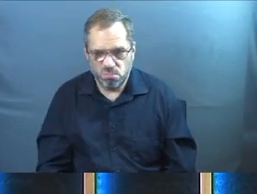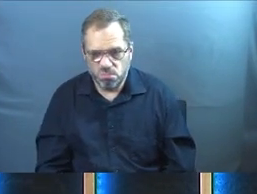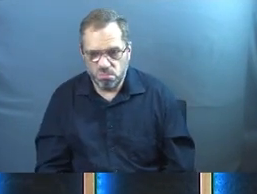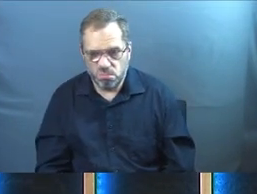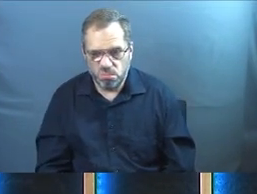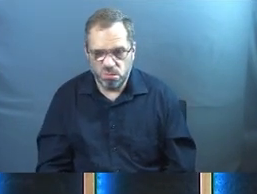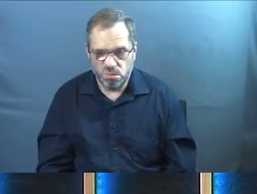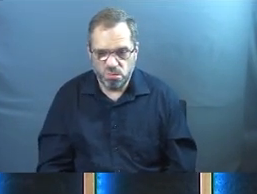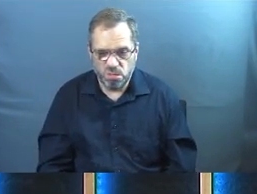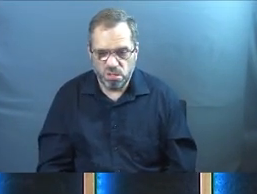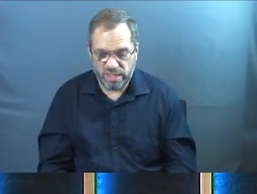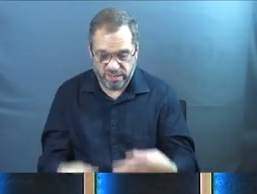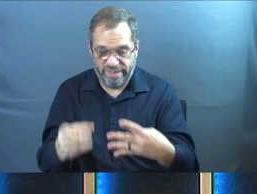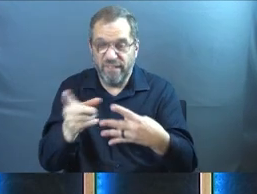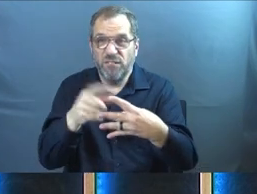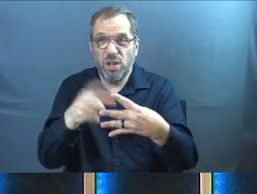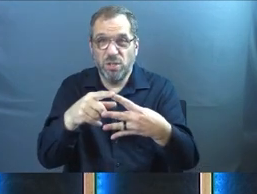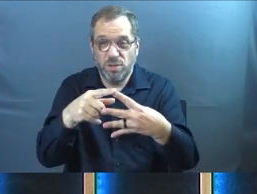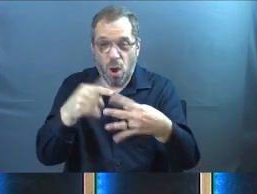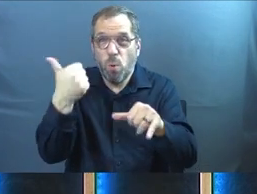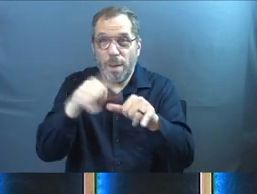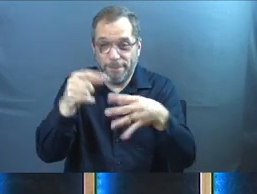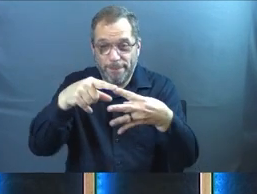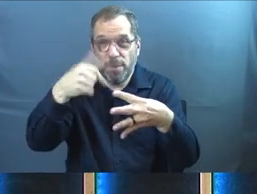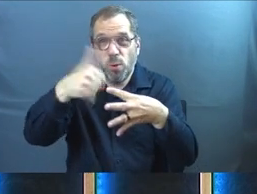Why? Because step one, remember,